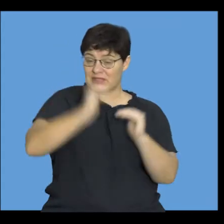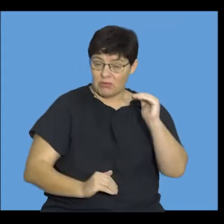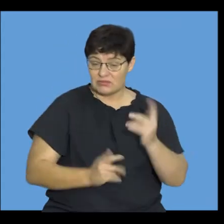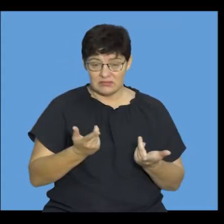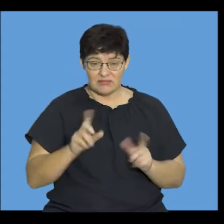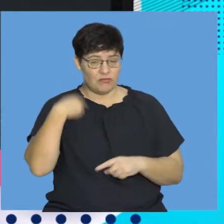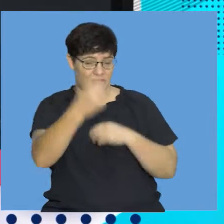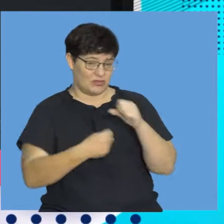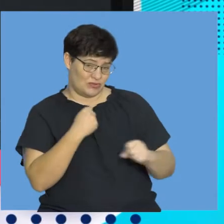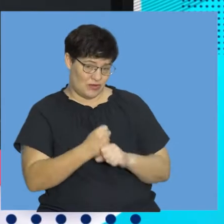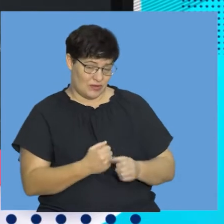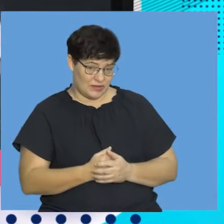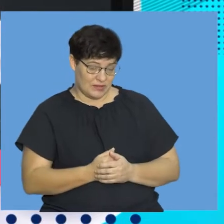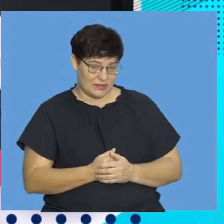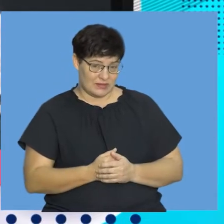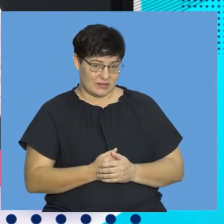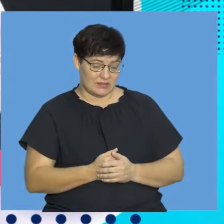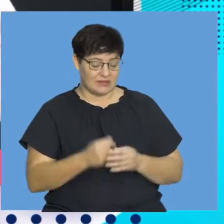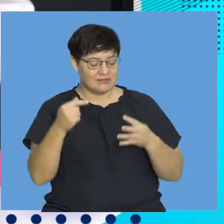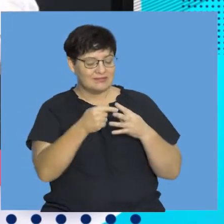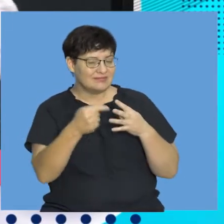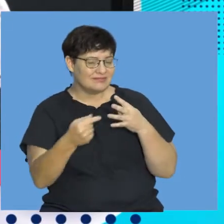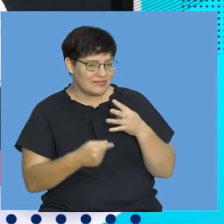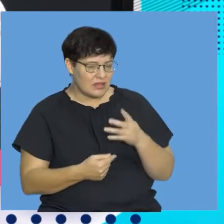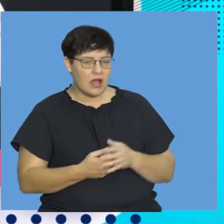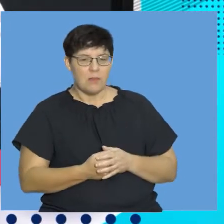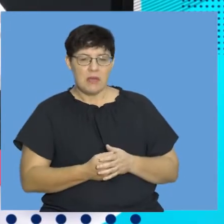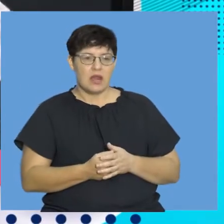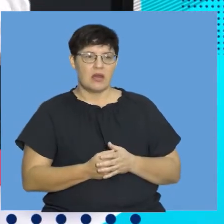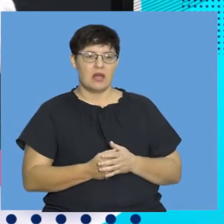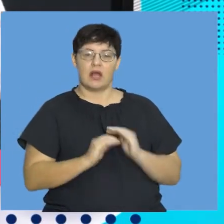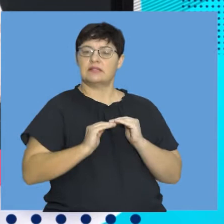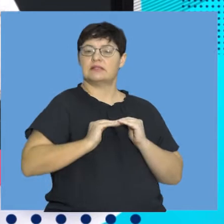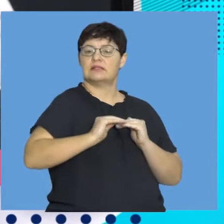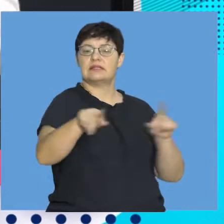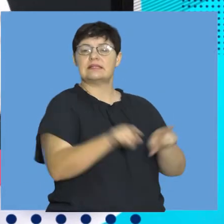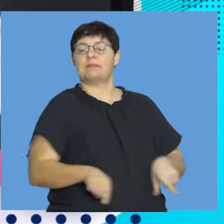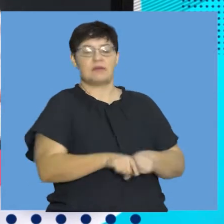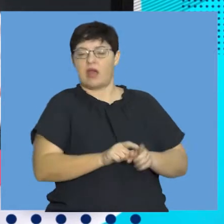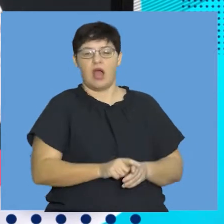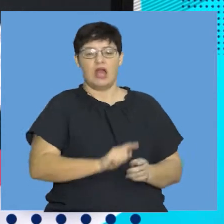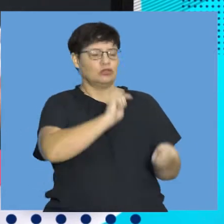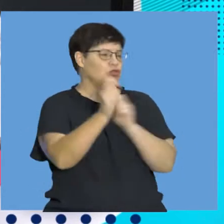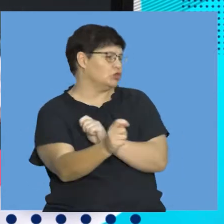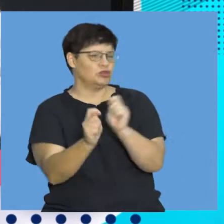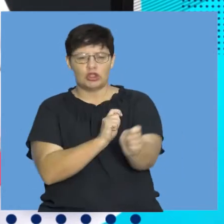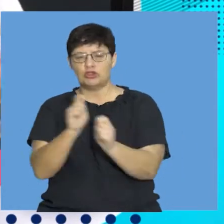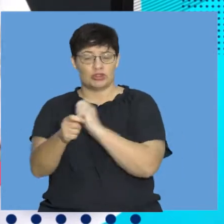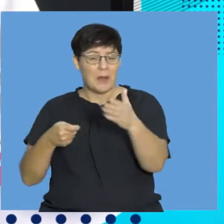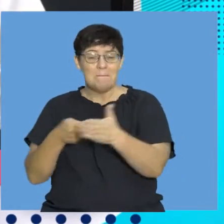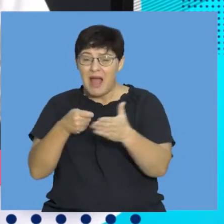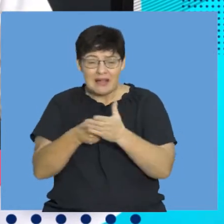So obviously, these are things that are not static. They are dynamic. They change. Market